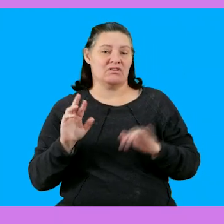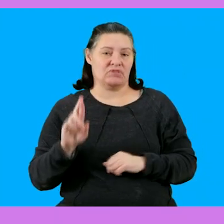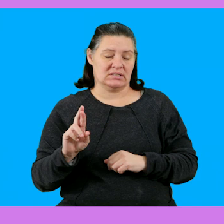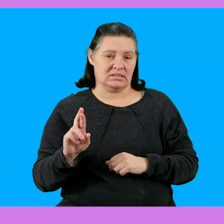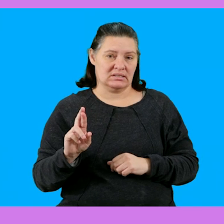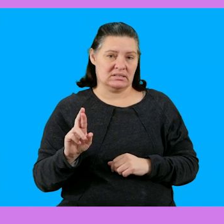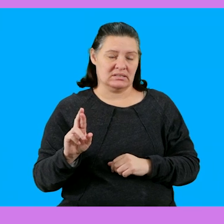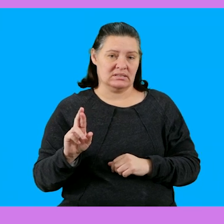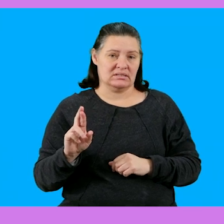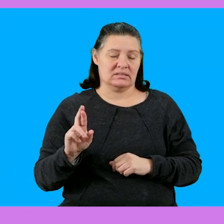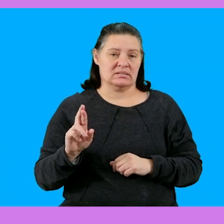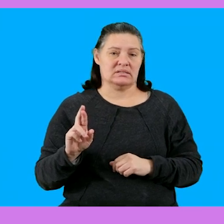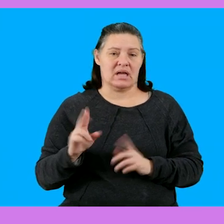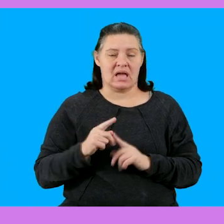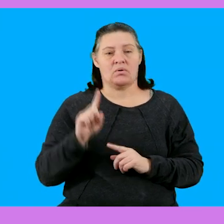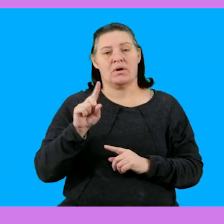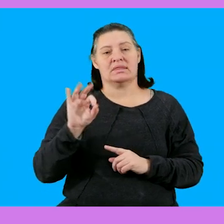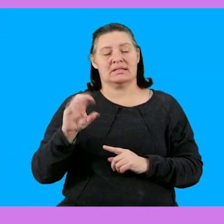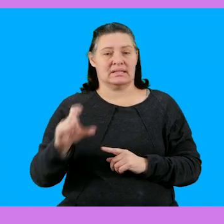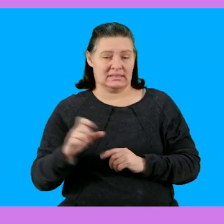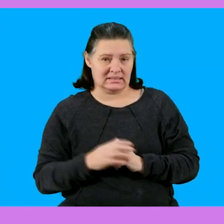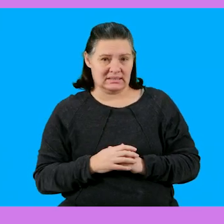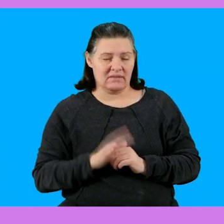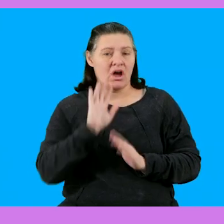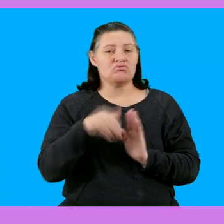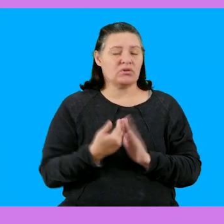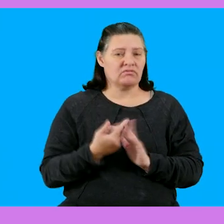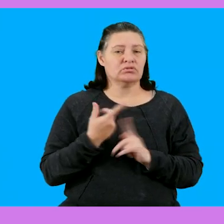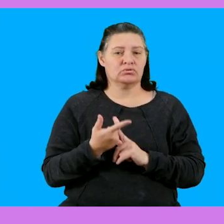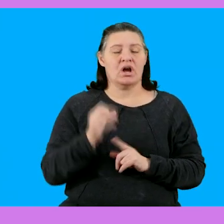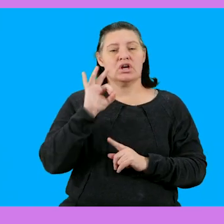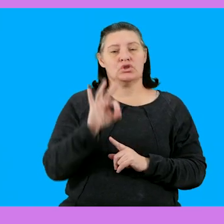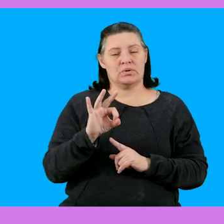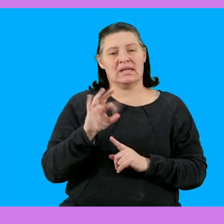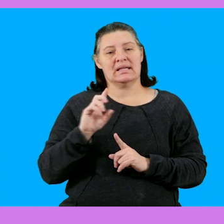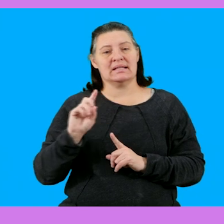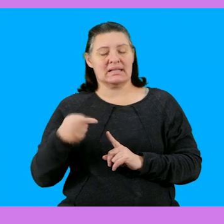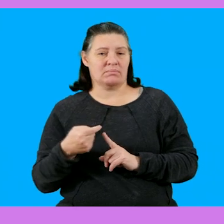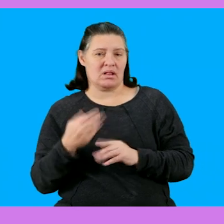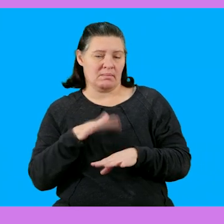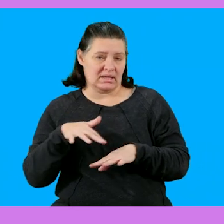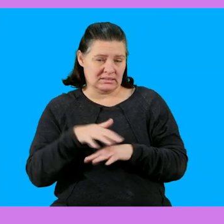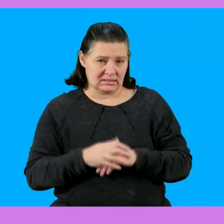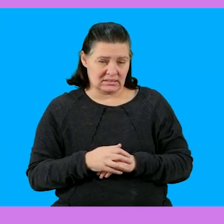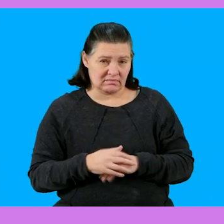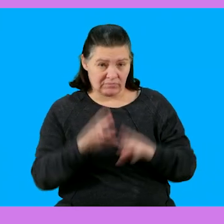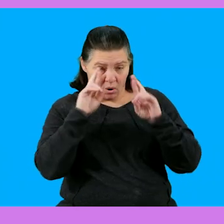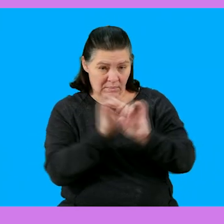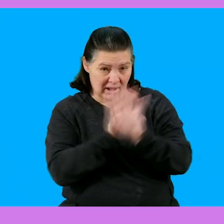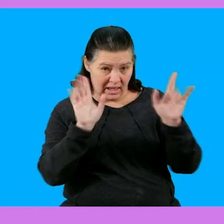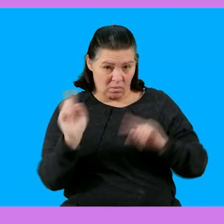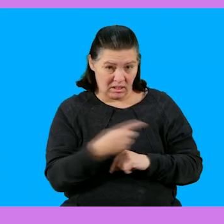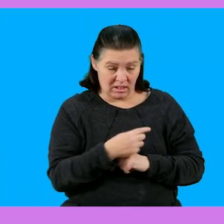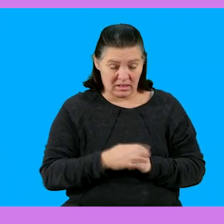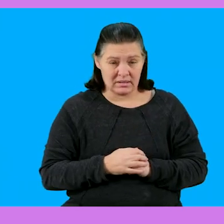24,310 rand and 13 cents, if I round it off correctly to 3 decimal places. Okay, so guys, I hope that's